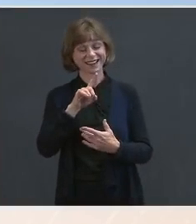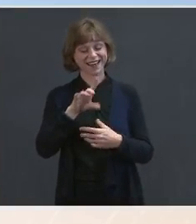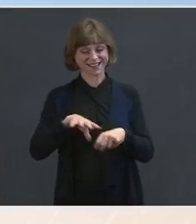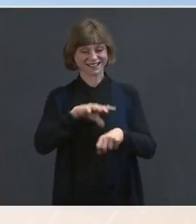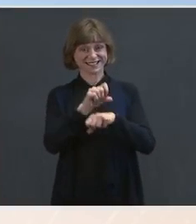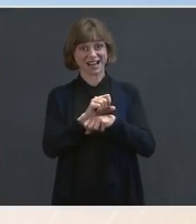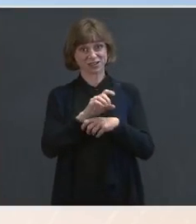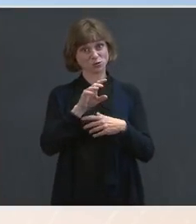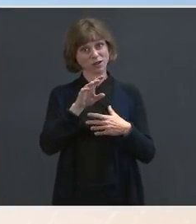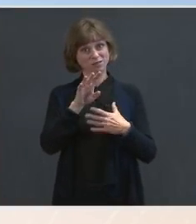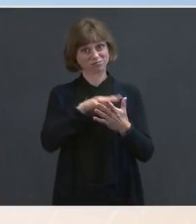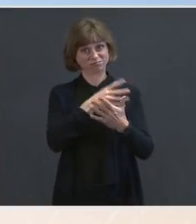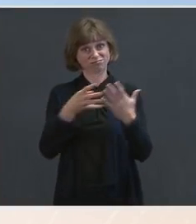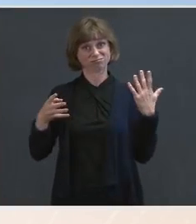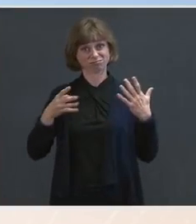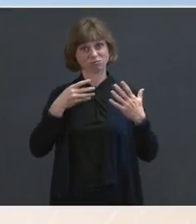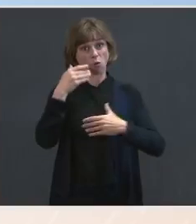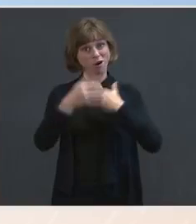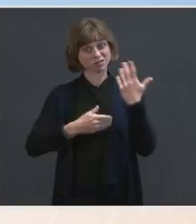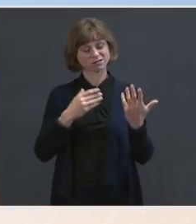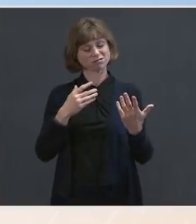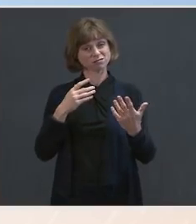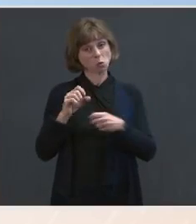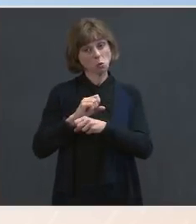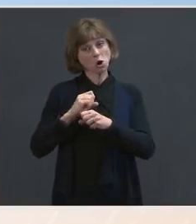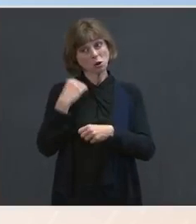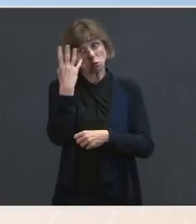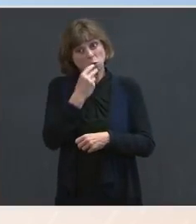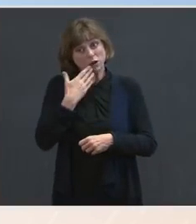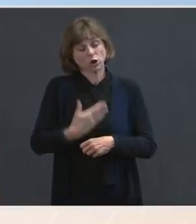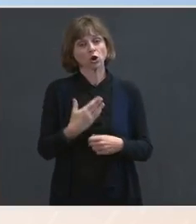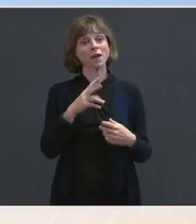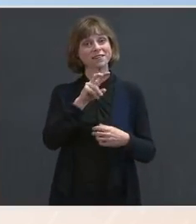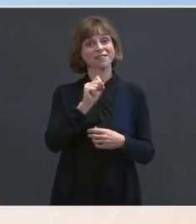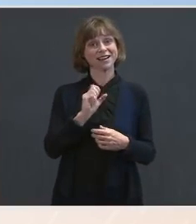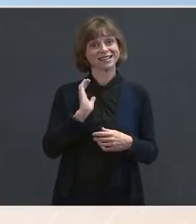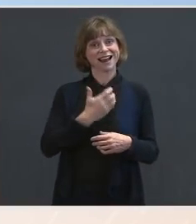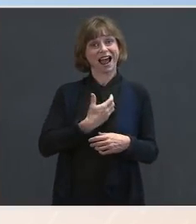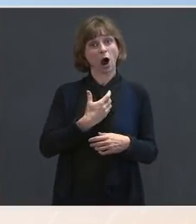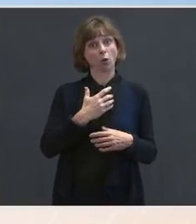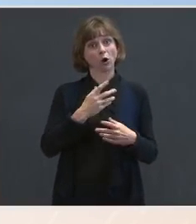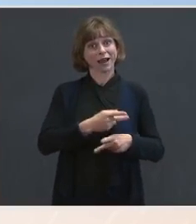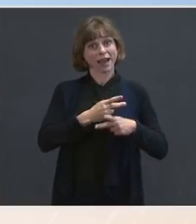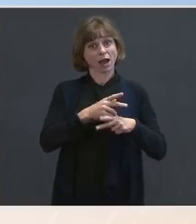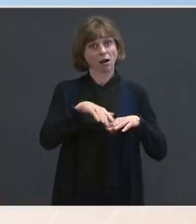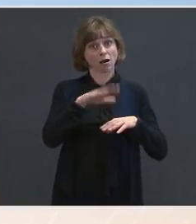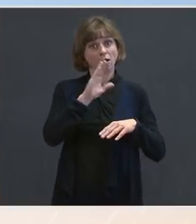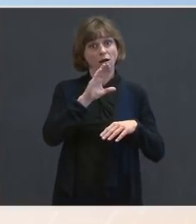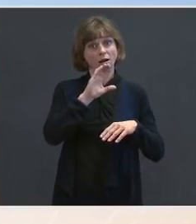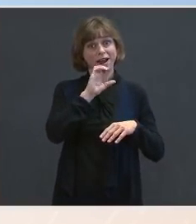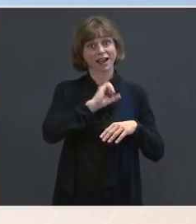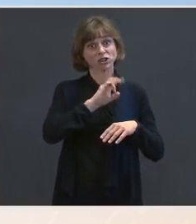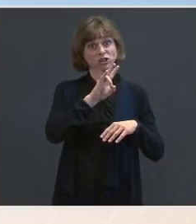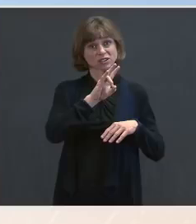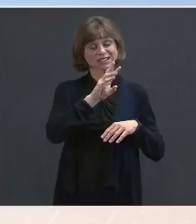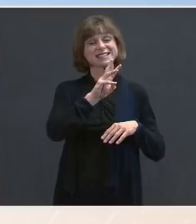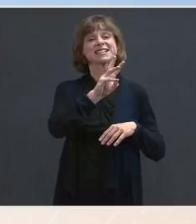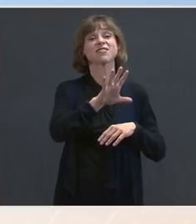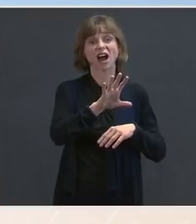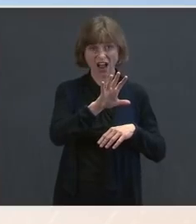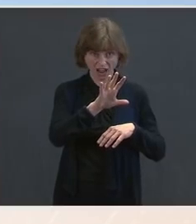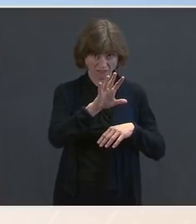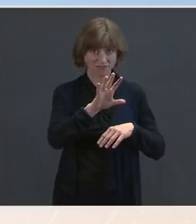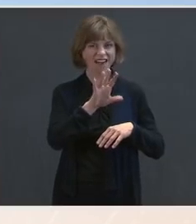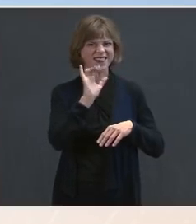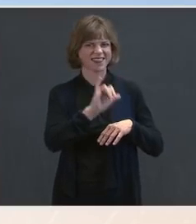those veterans in our care, currently in the 75 and older and 65 and older, who are our particular focus